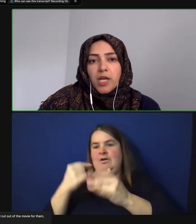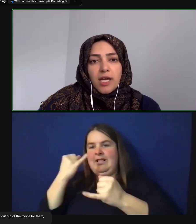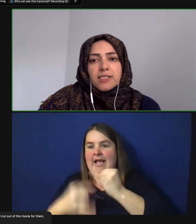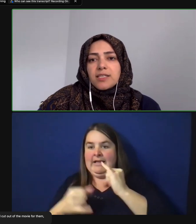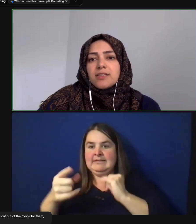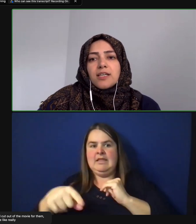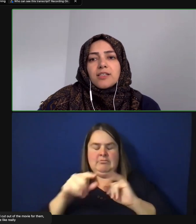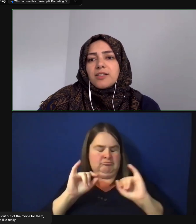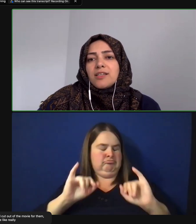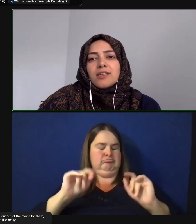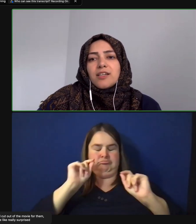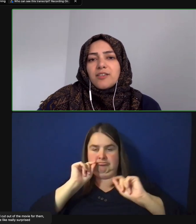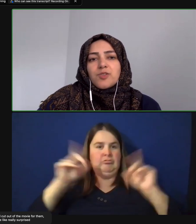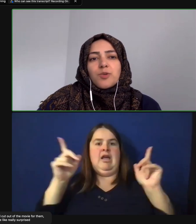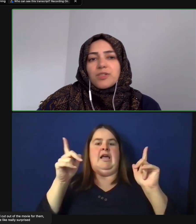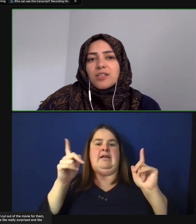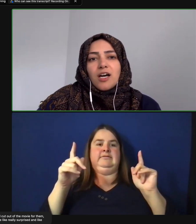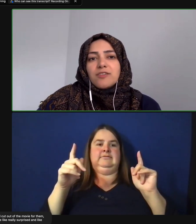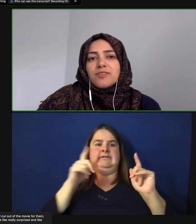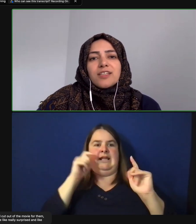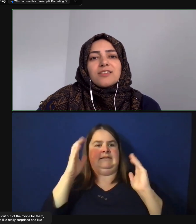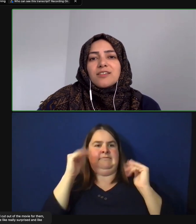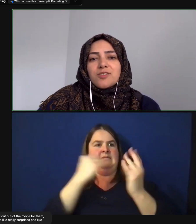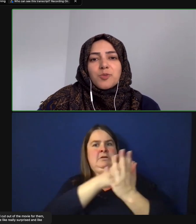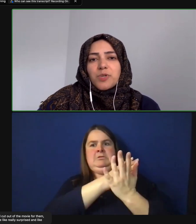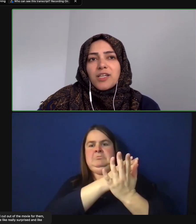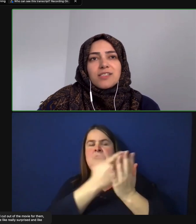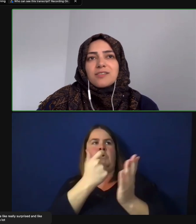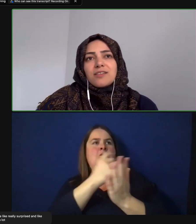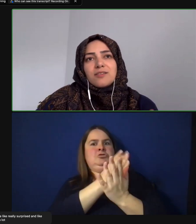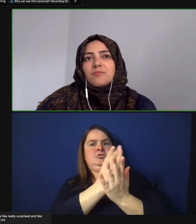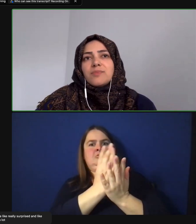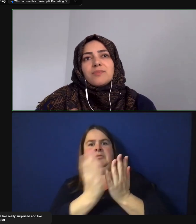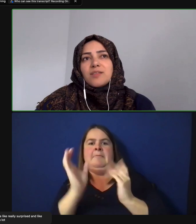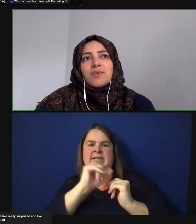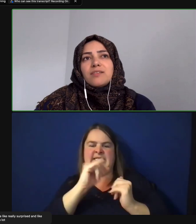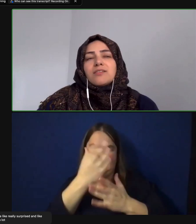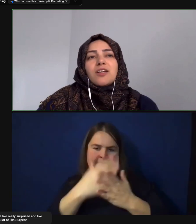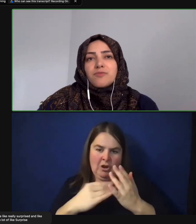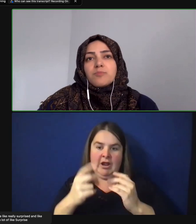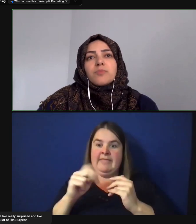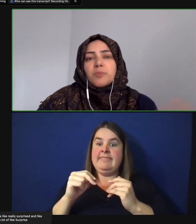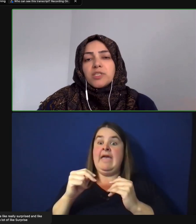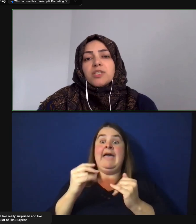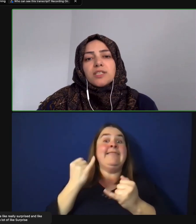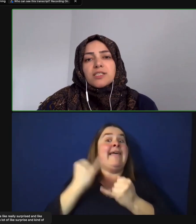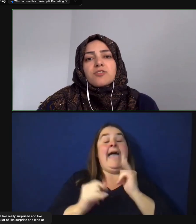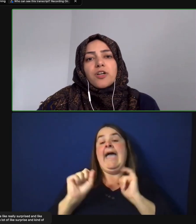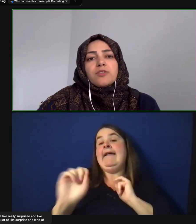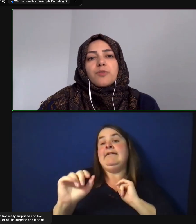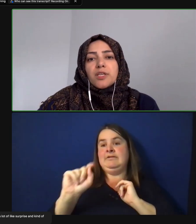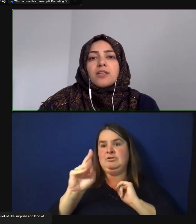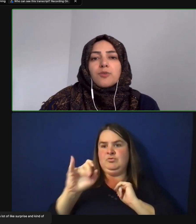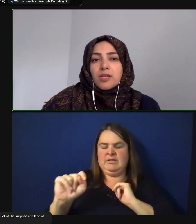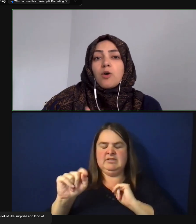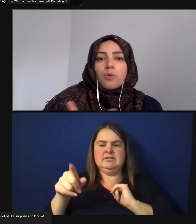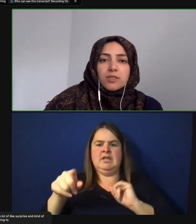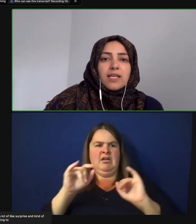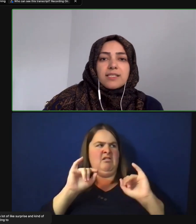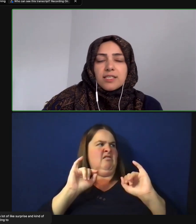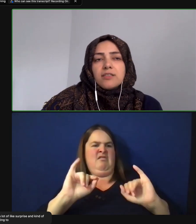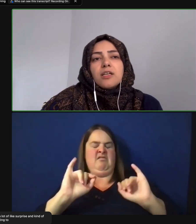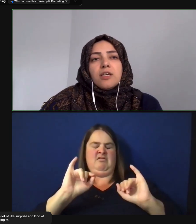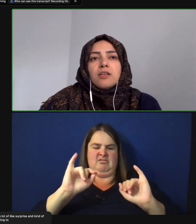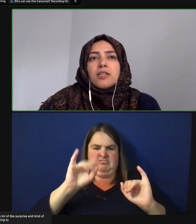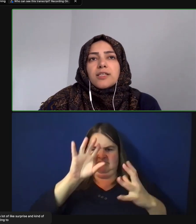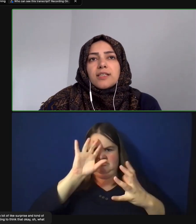really surprised and like kind of showing a lot of like surprise and kind of immediately starting to think that what